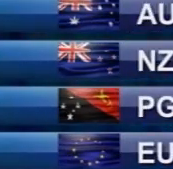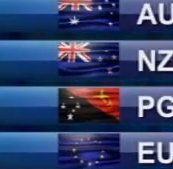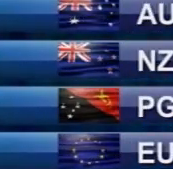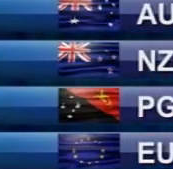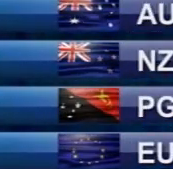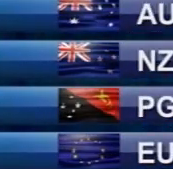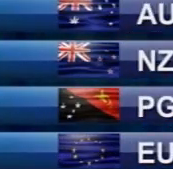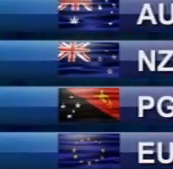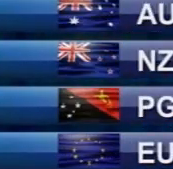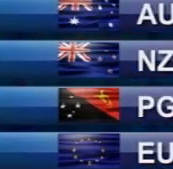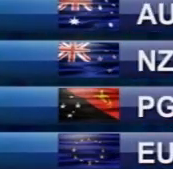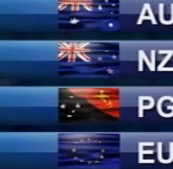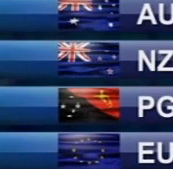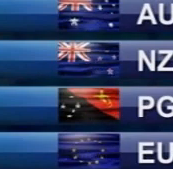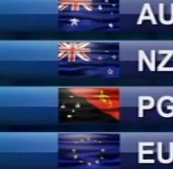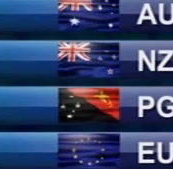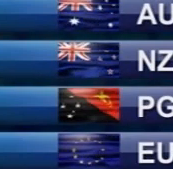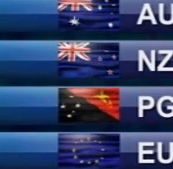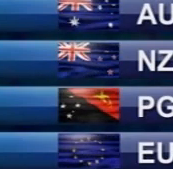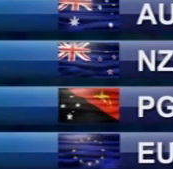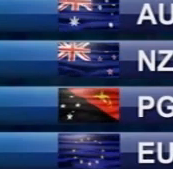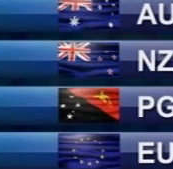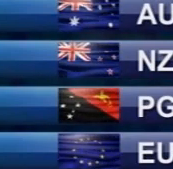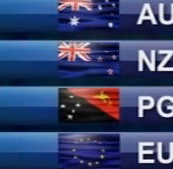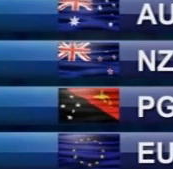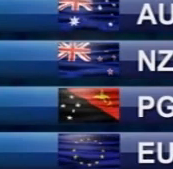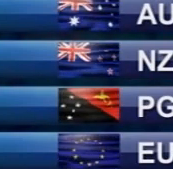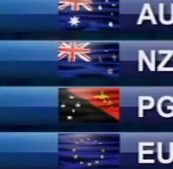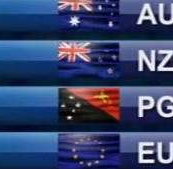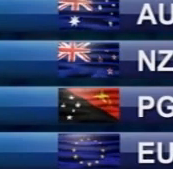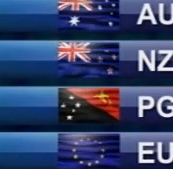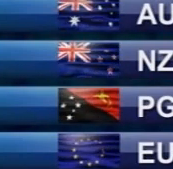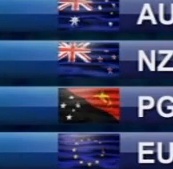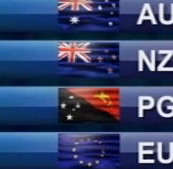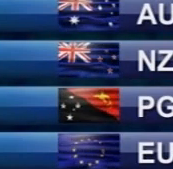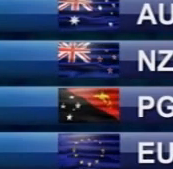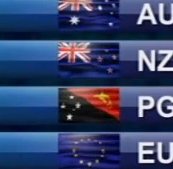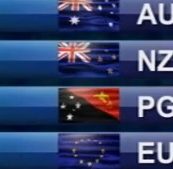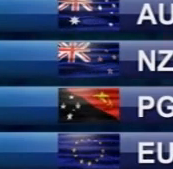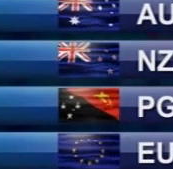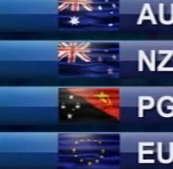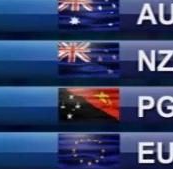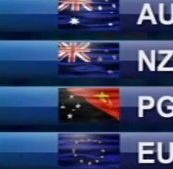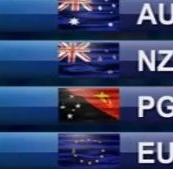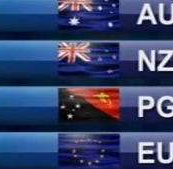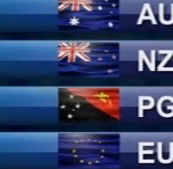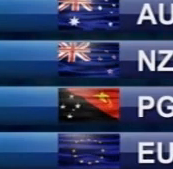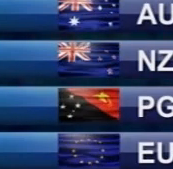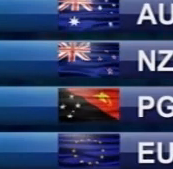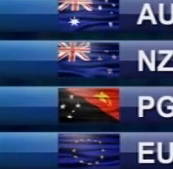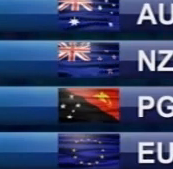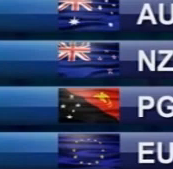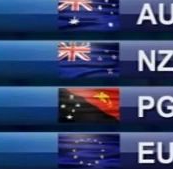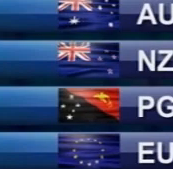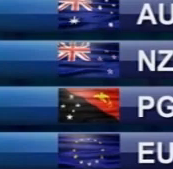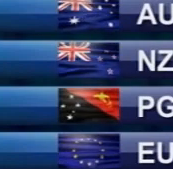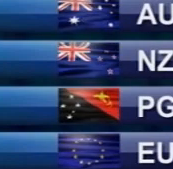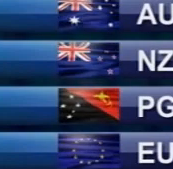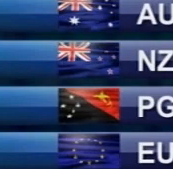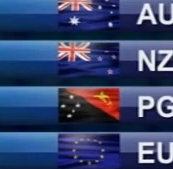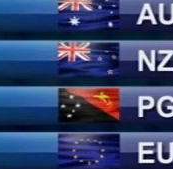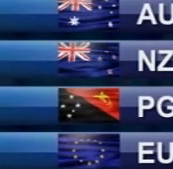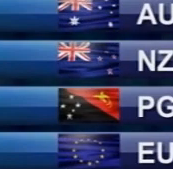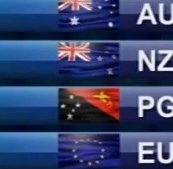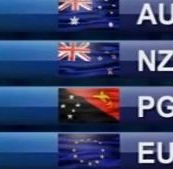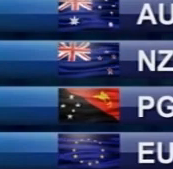US greenback, as well as most of the other currencies we cover. But as usual, when the Fiji dollar rises against the major currencies, the Sangomoli